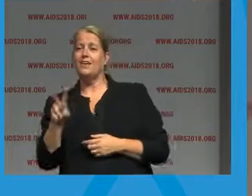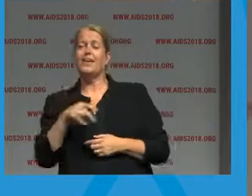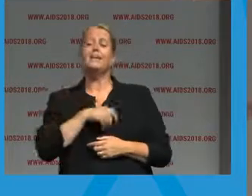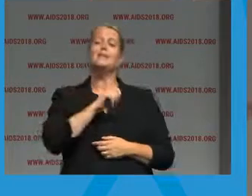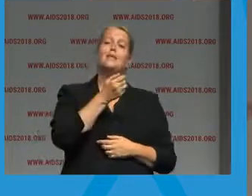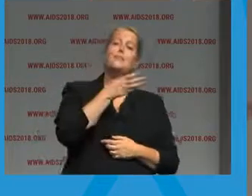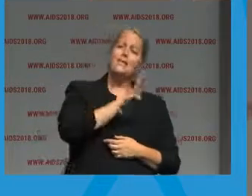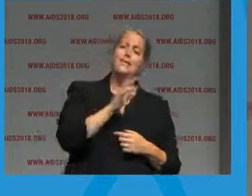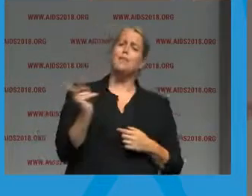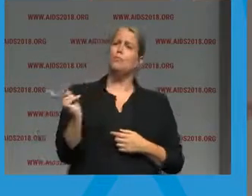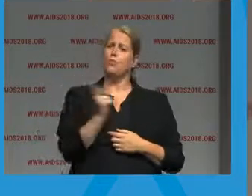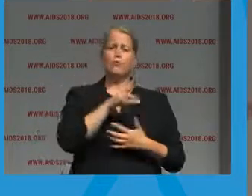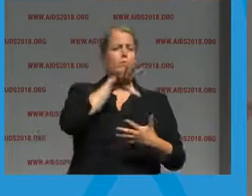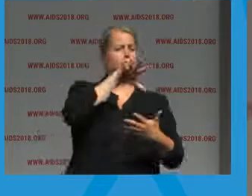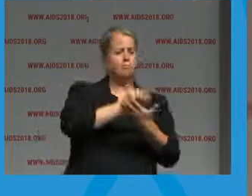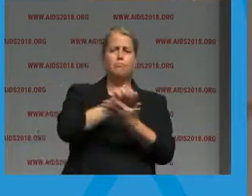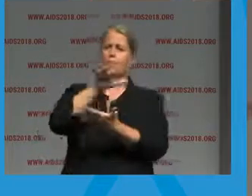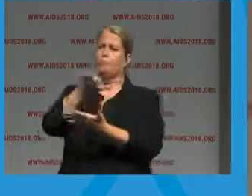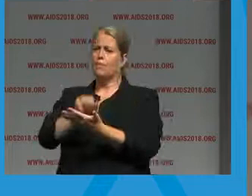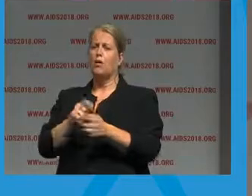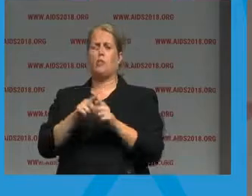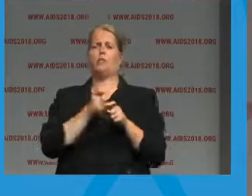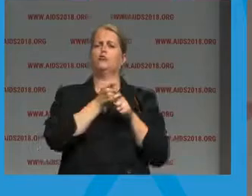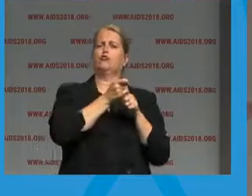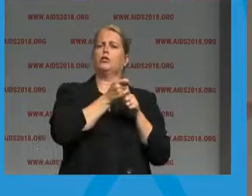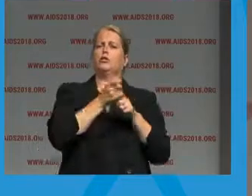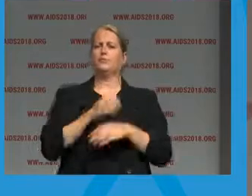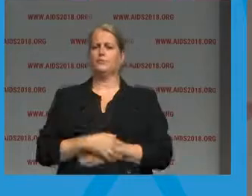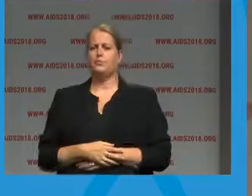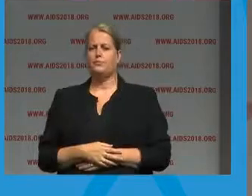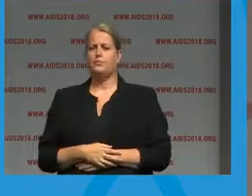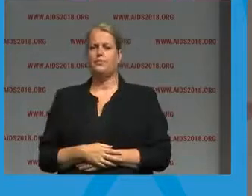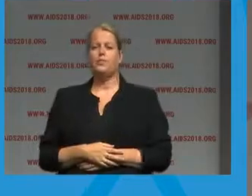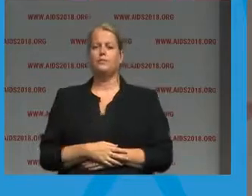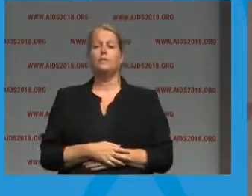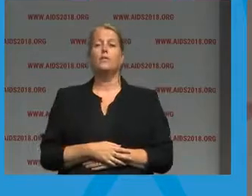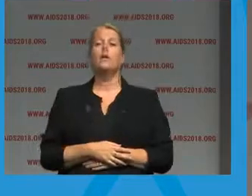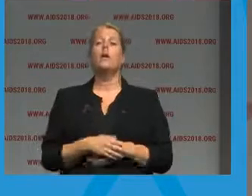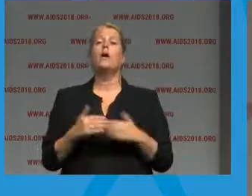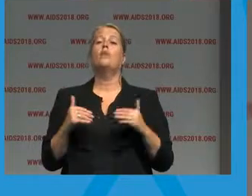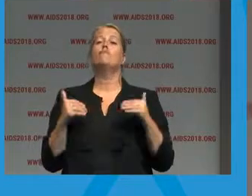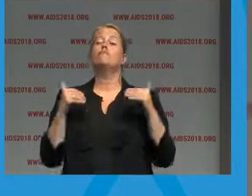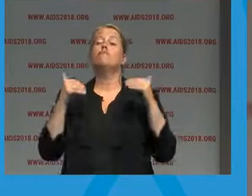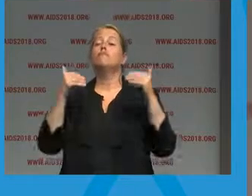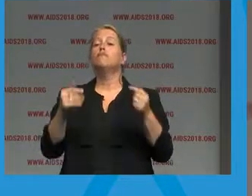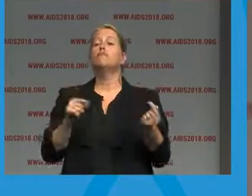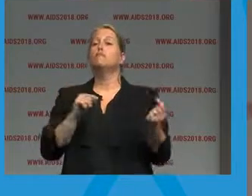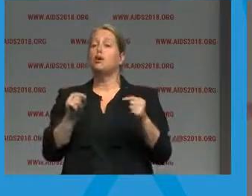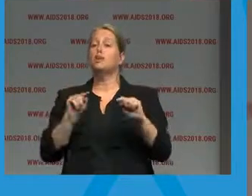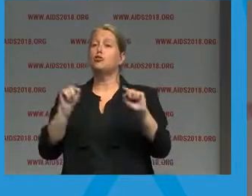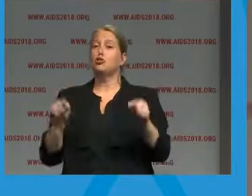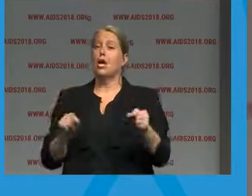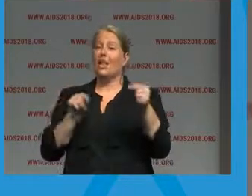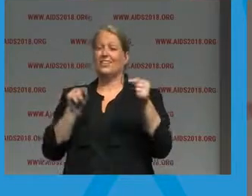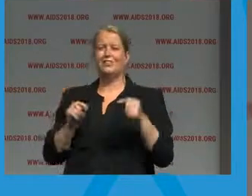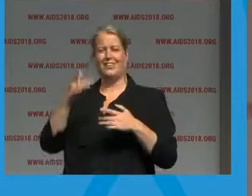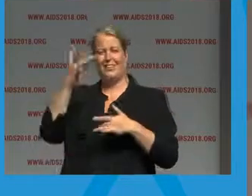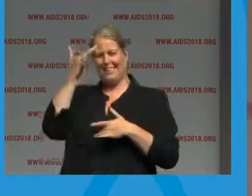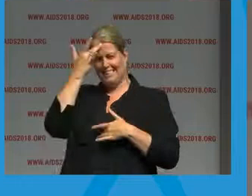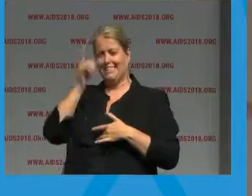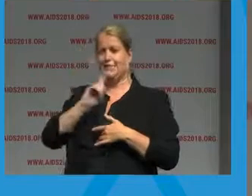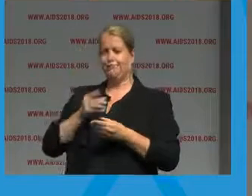are diagnosed and treated, and as we move into the challenge that non-communicable